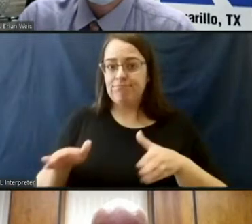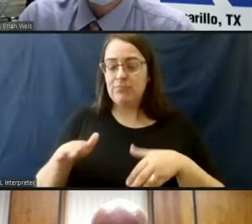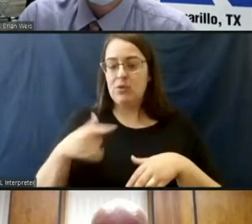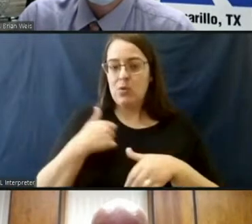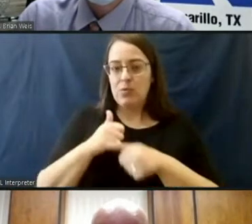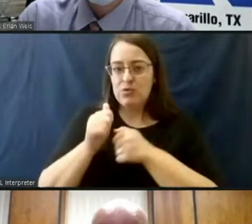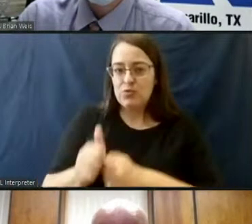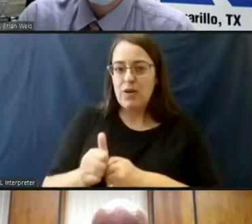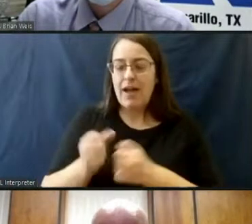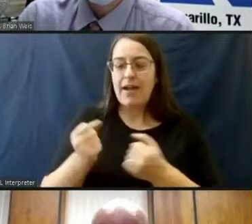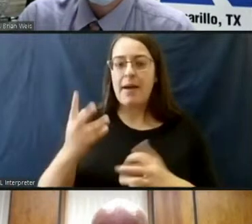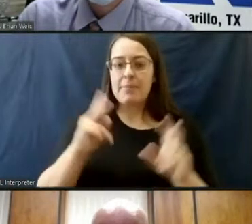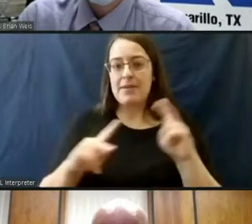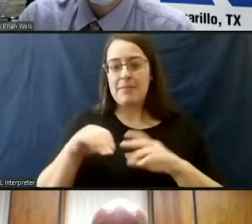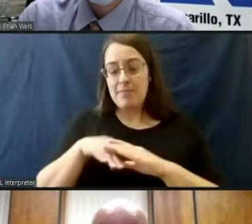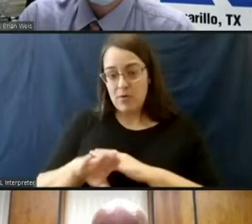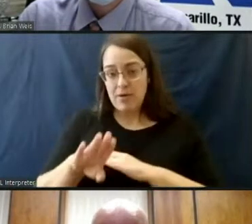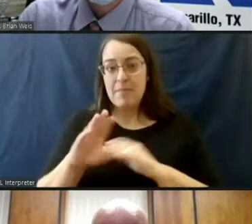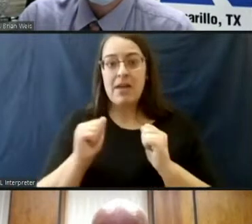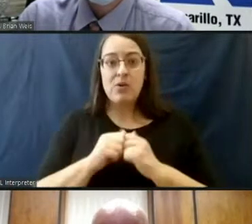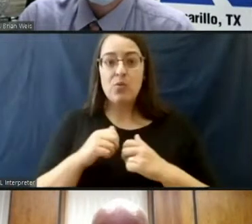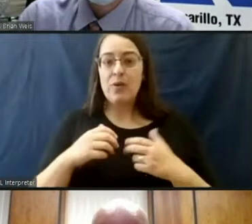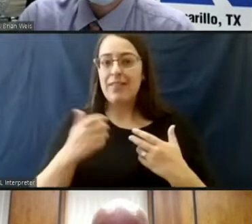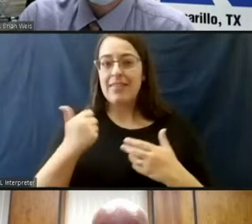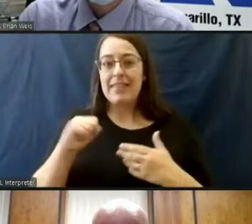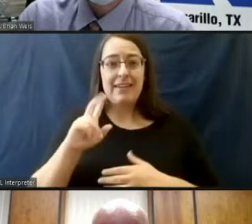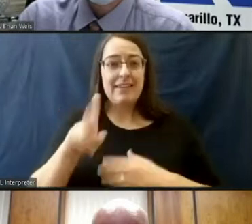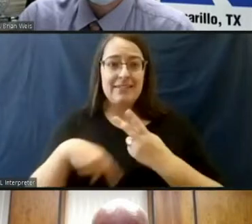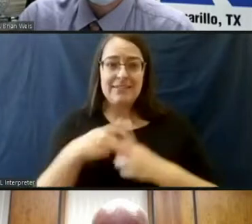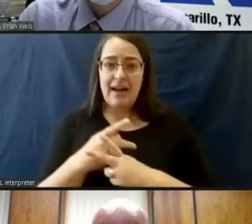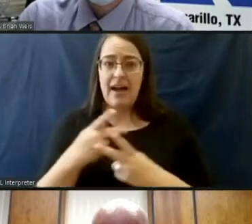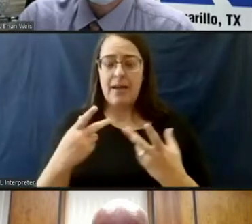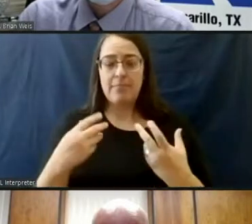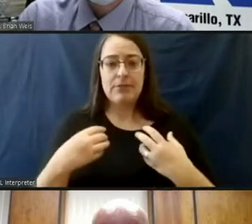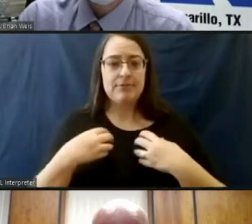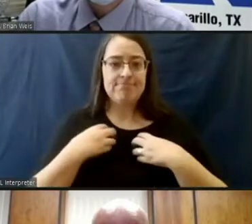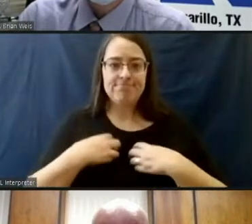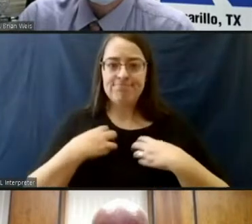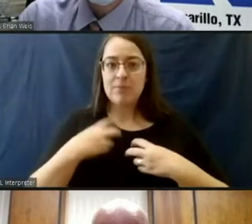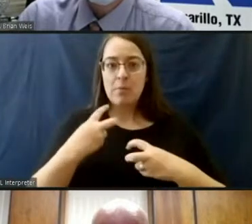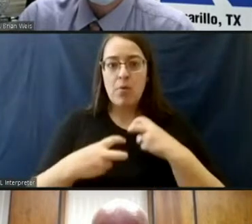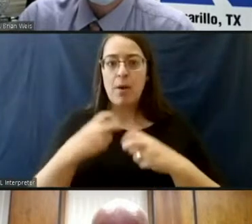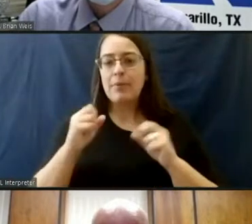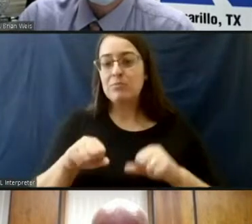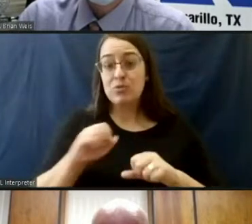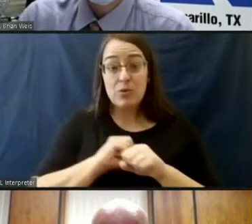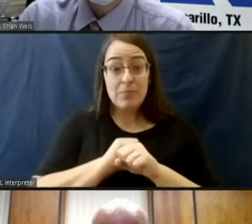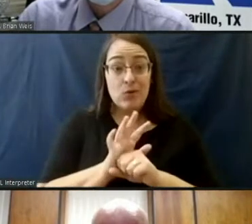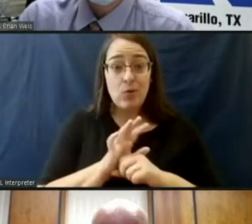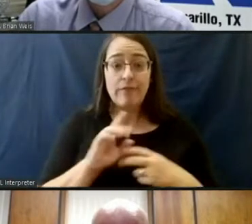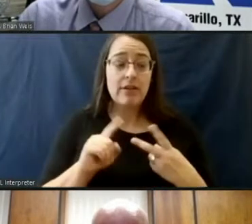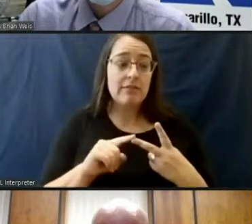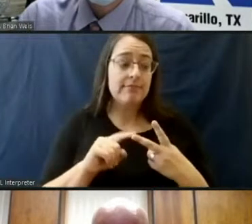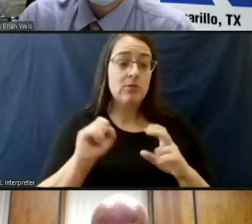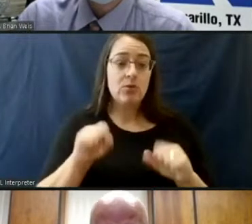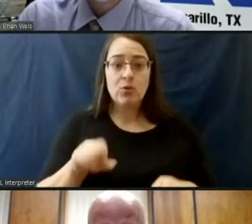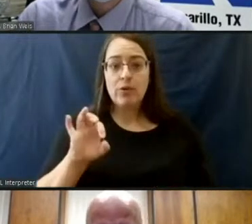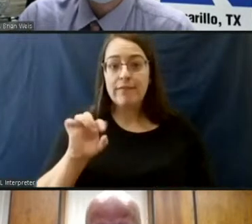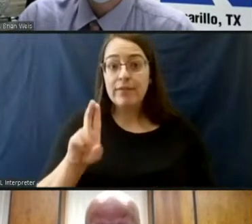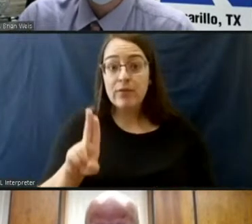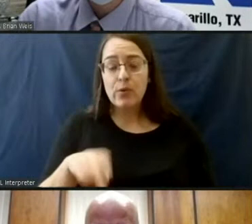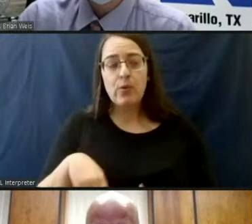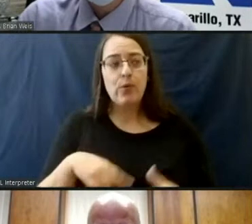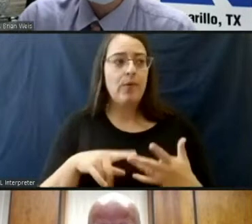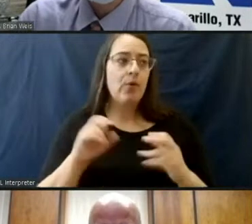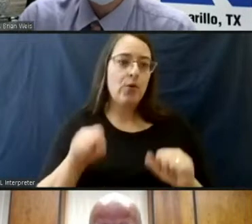of patients that come through there with any type of respiratory symptoms, which obviously could be COVID-19, could be influenza, could